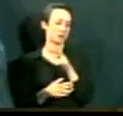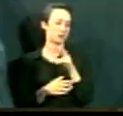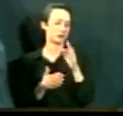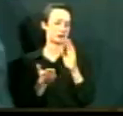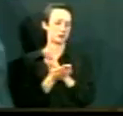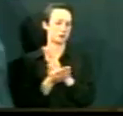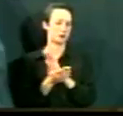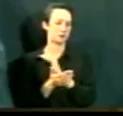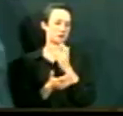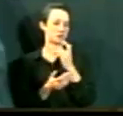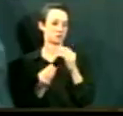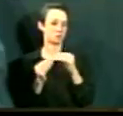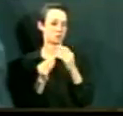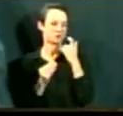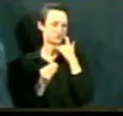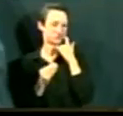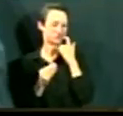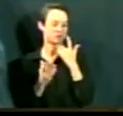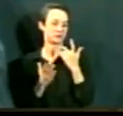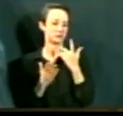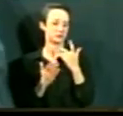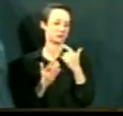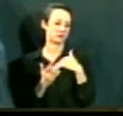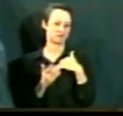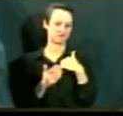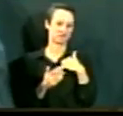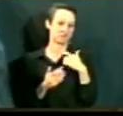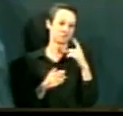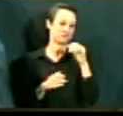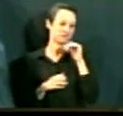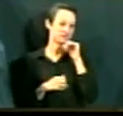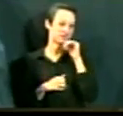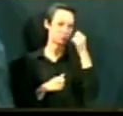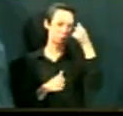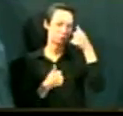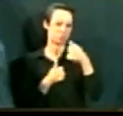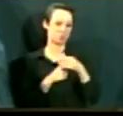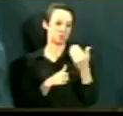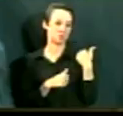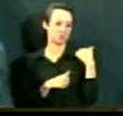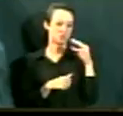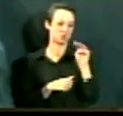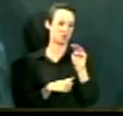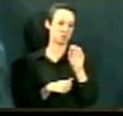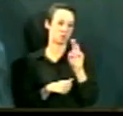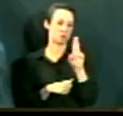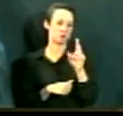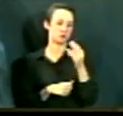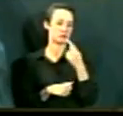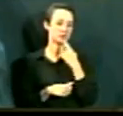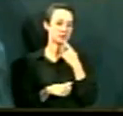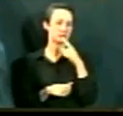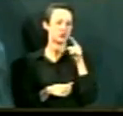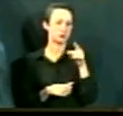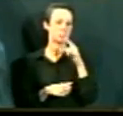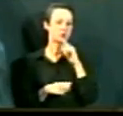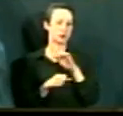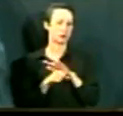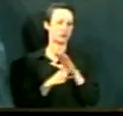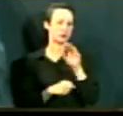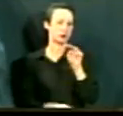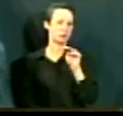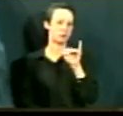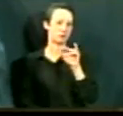much more recently than I have. I did not recall the old MOU saying that you would be guaranteed a minimum